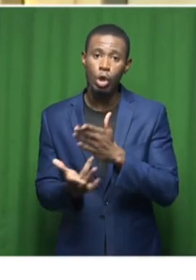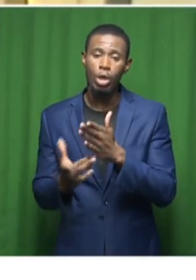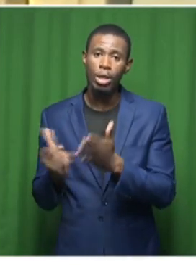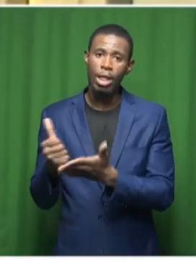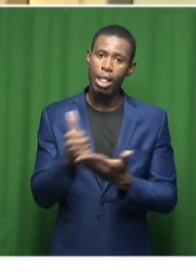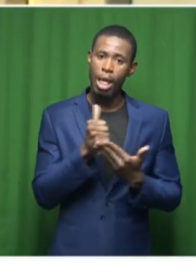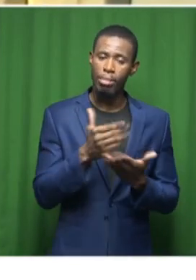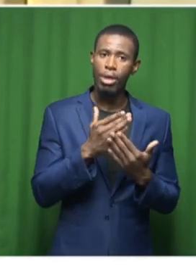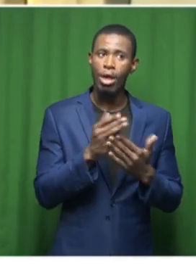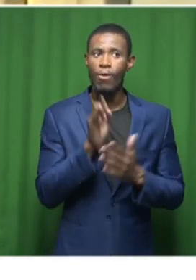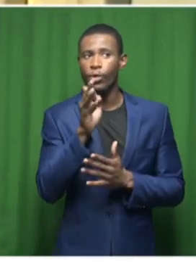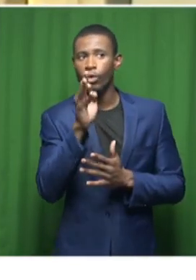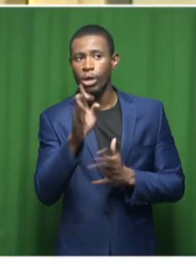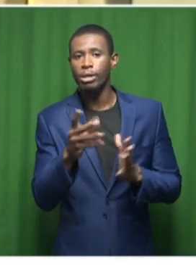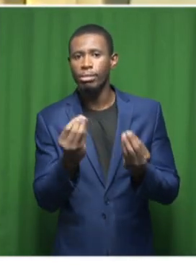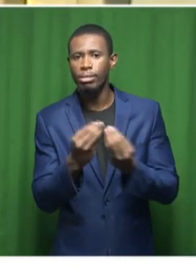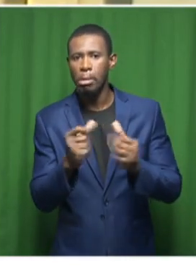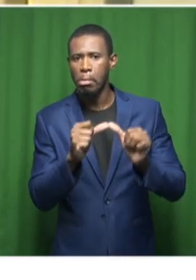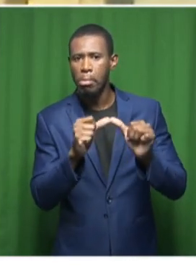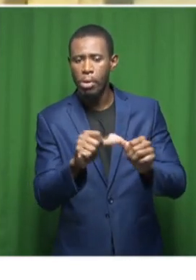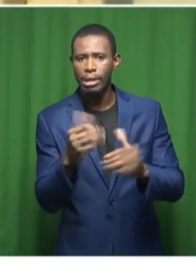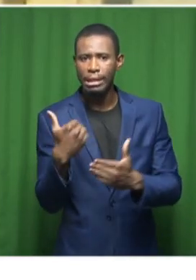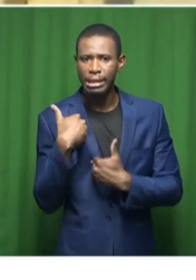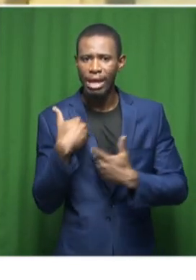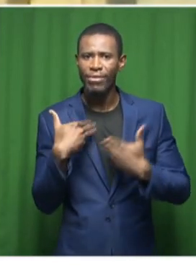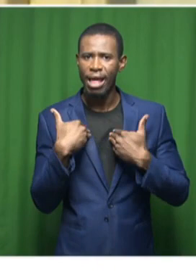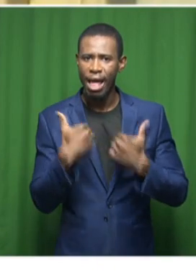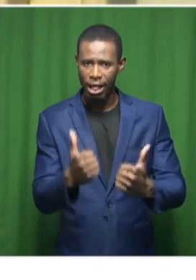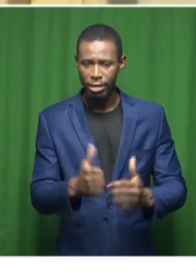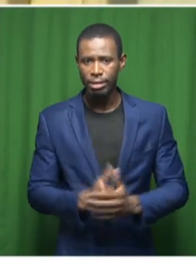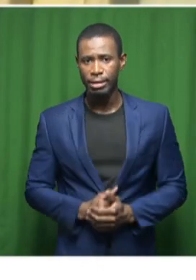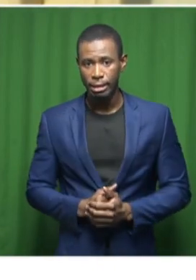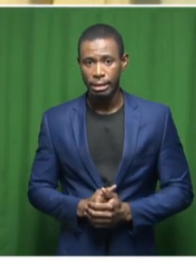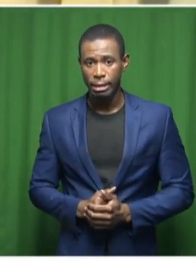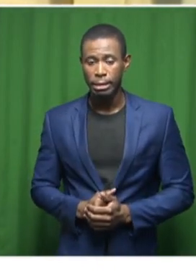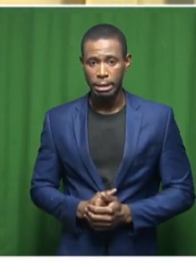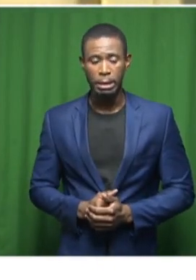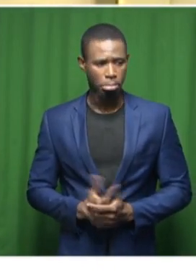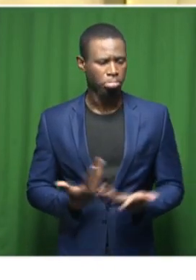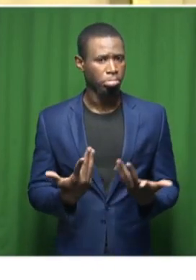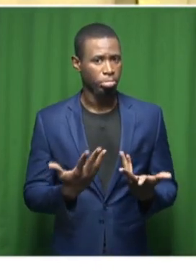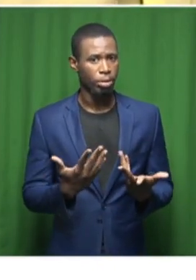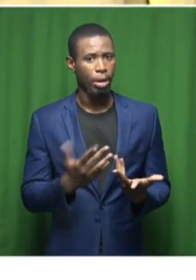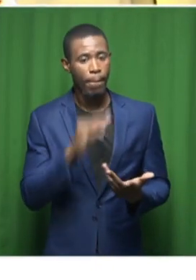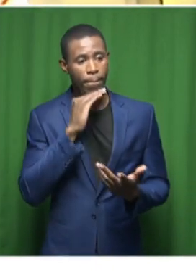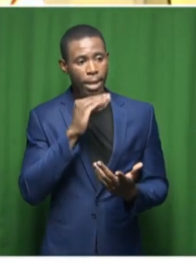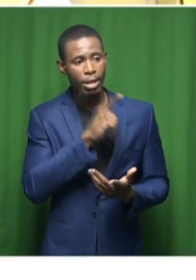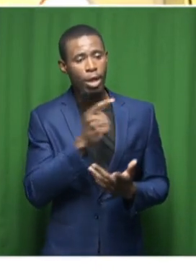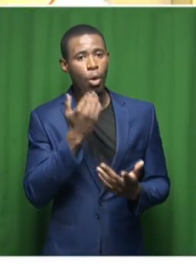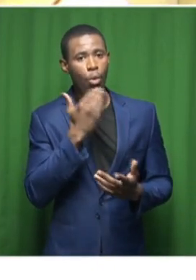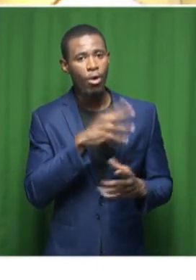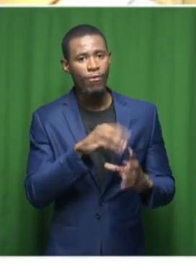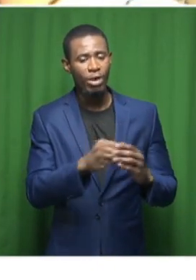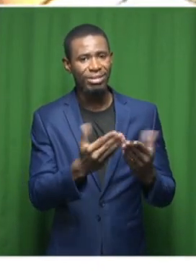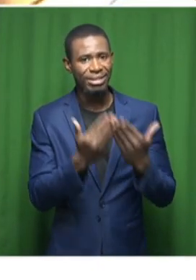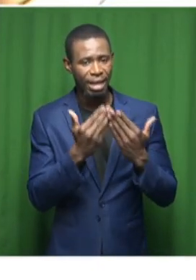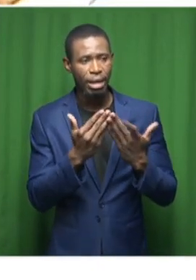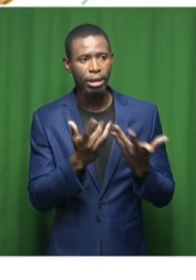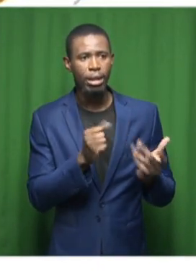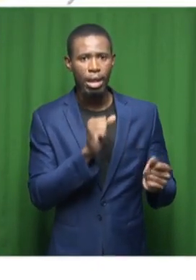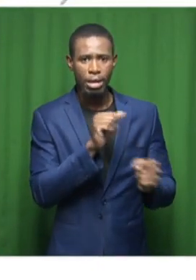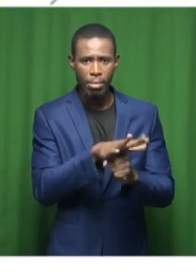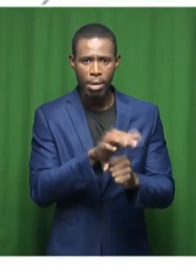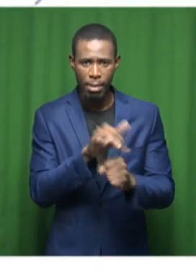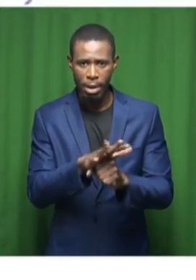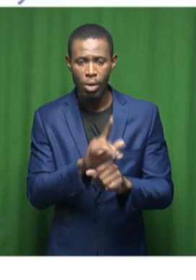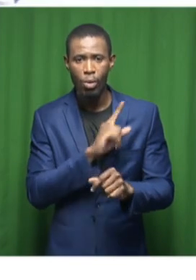more sustainable future. So it's got multiple impacts on the academic side, on the solving a problem